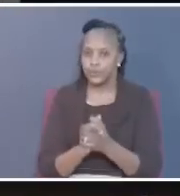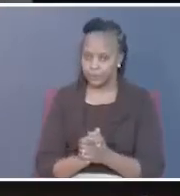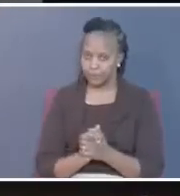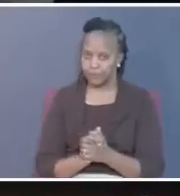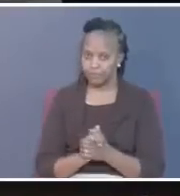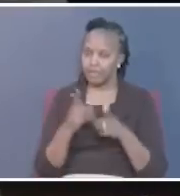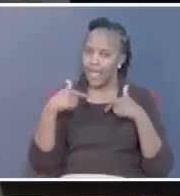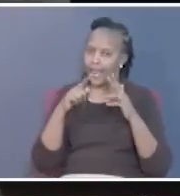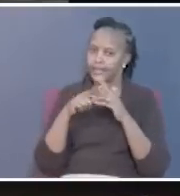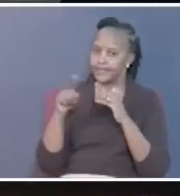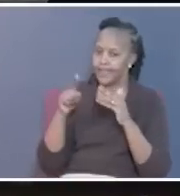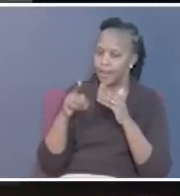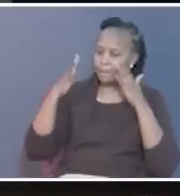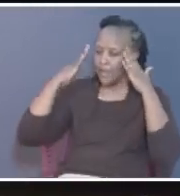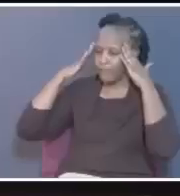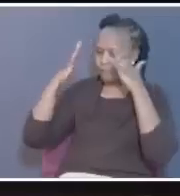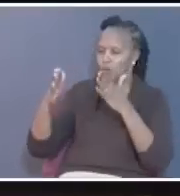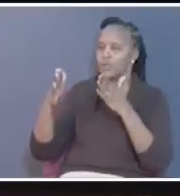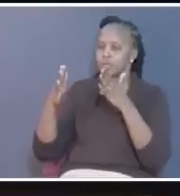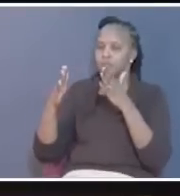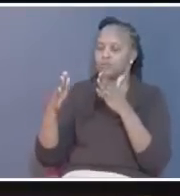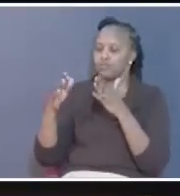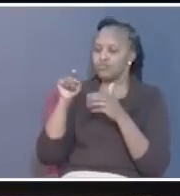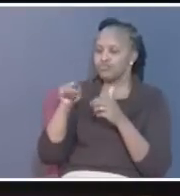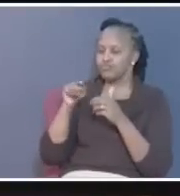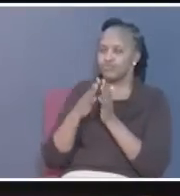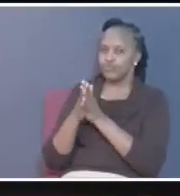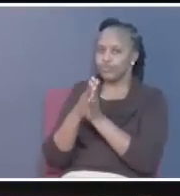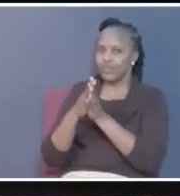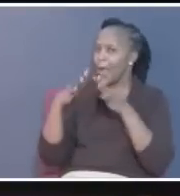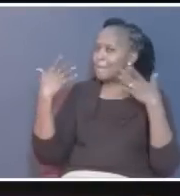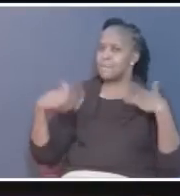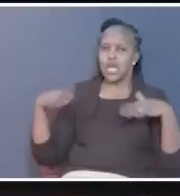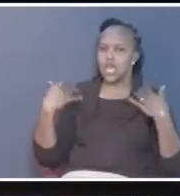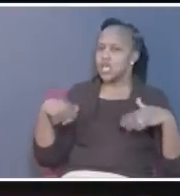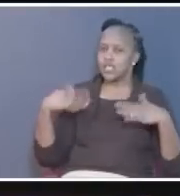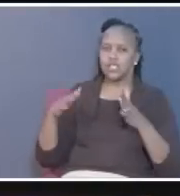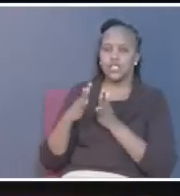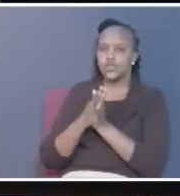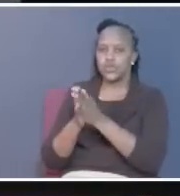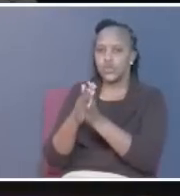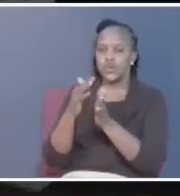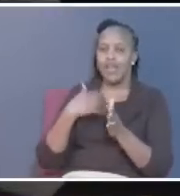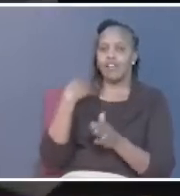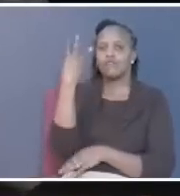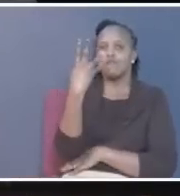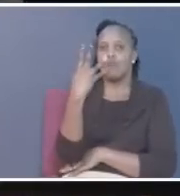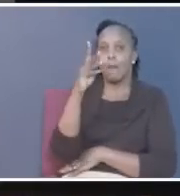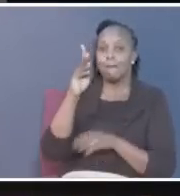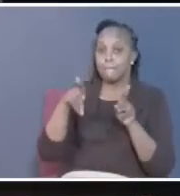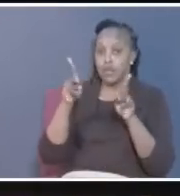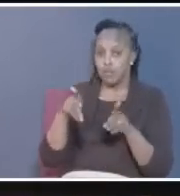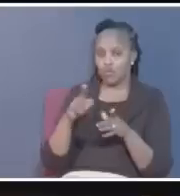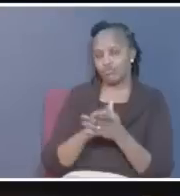by focusing our attention on the story. It's an amazing story. It has 4 main characters and what